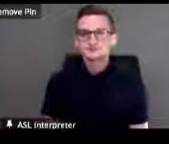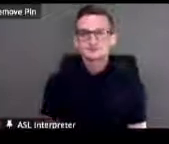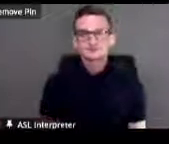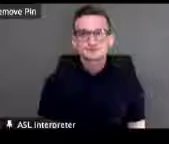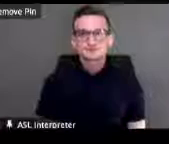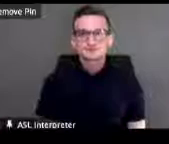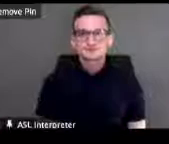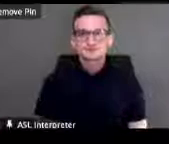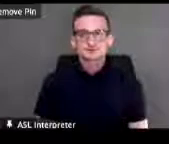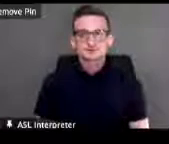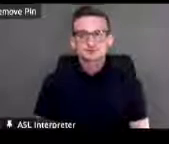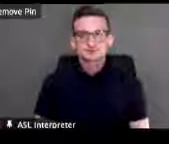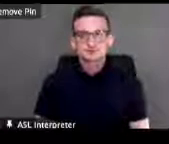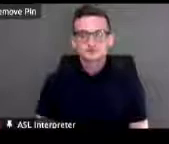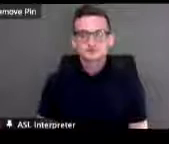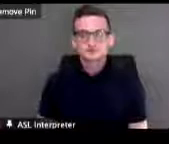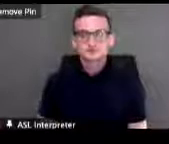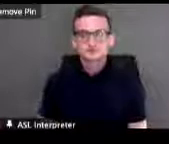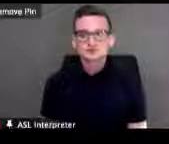Okay.